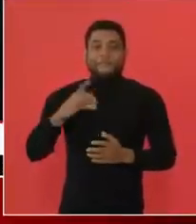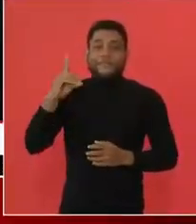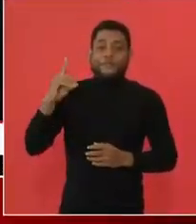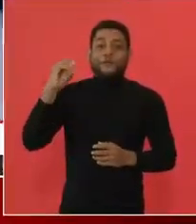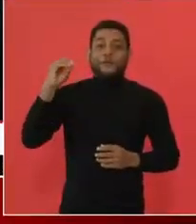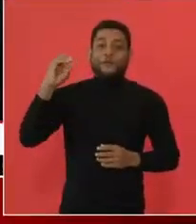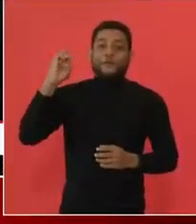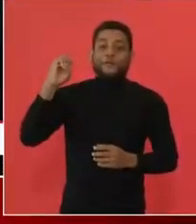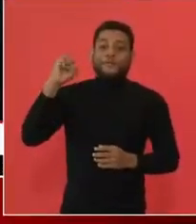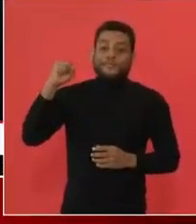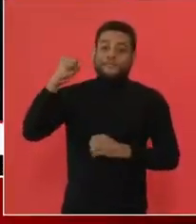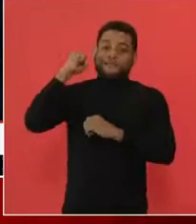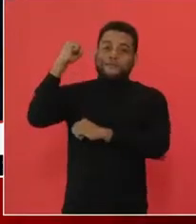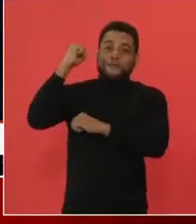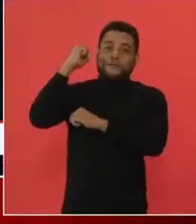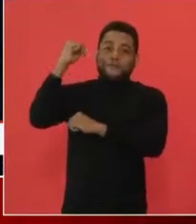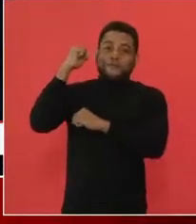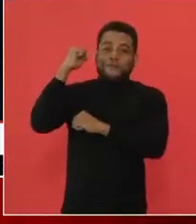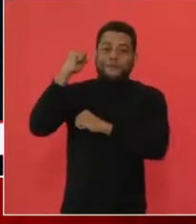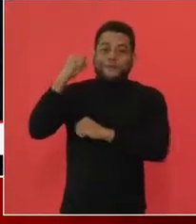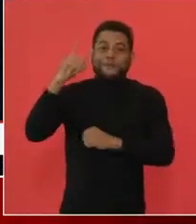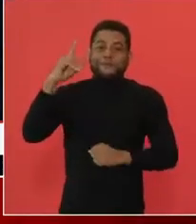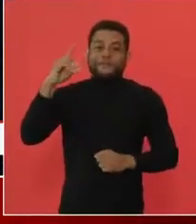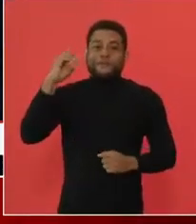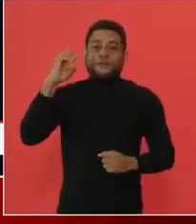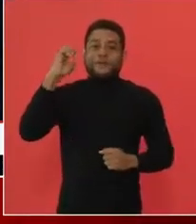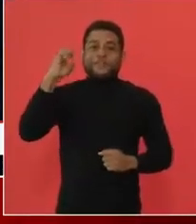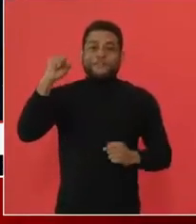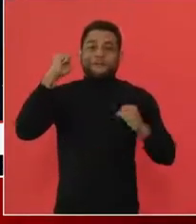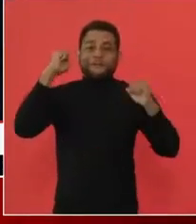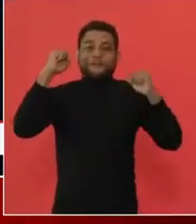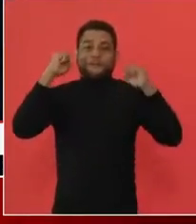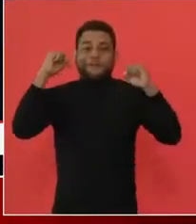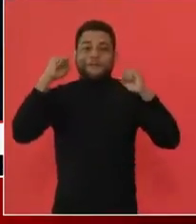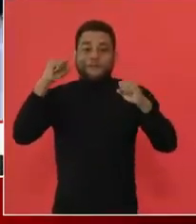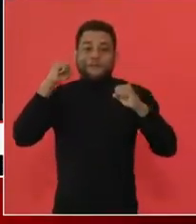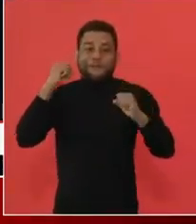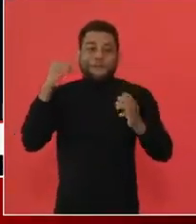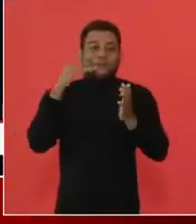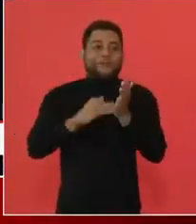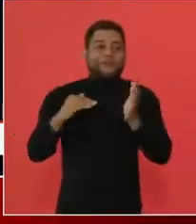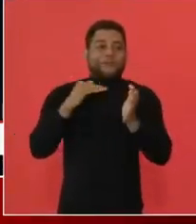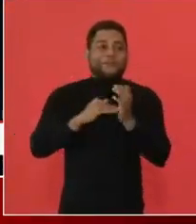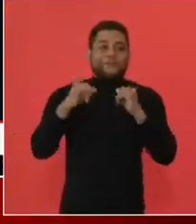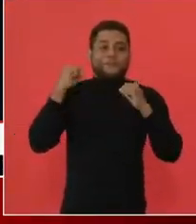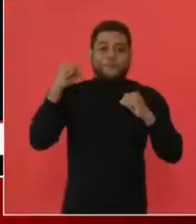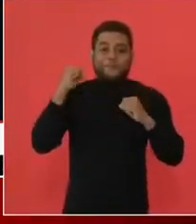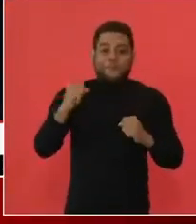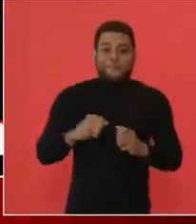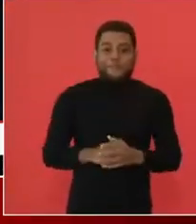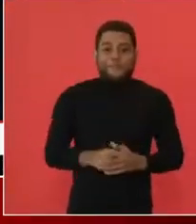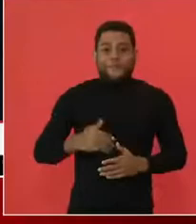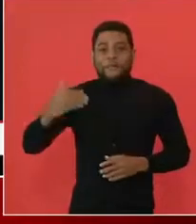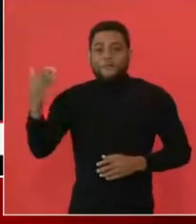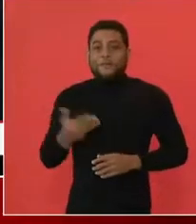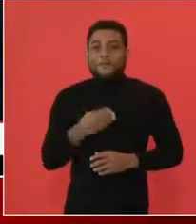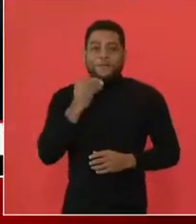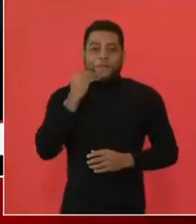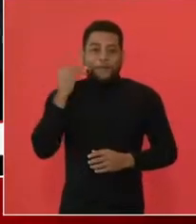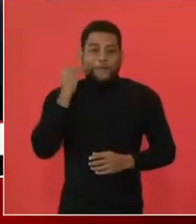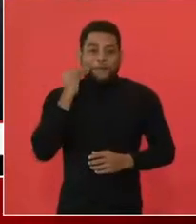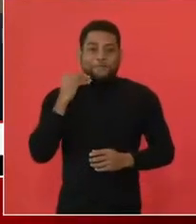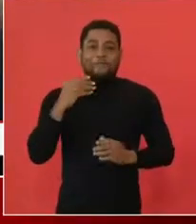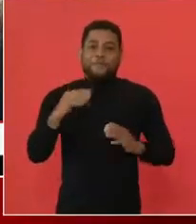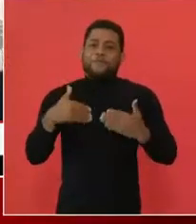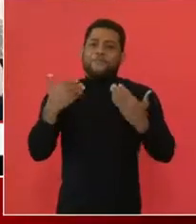DOES, DOES, DOES. Welcome home. Sit down,